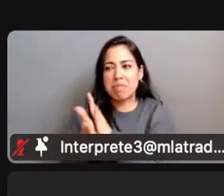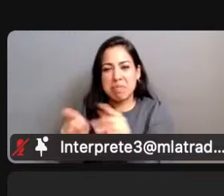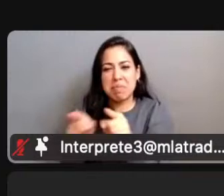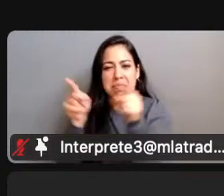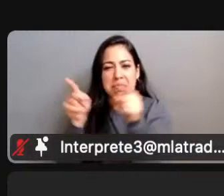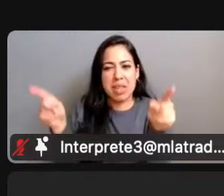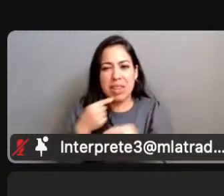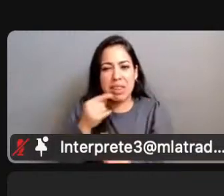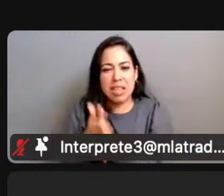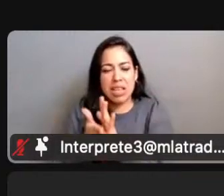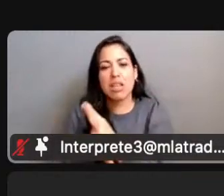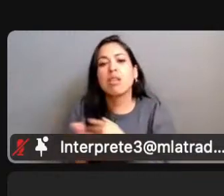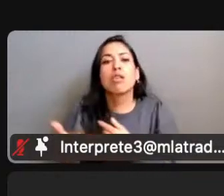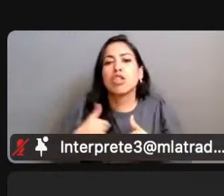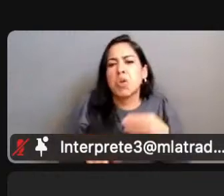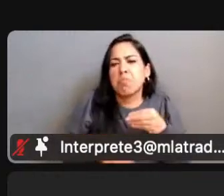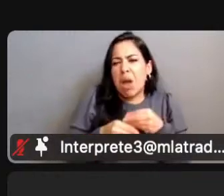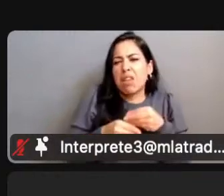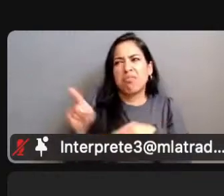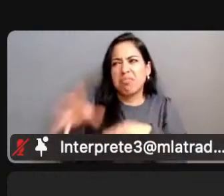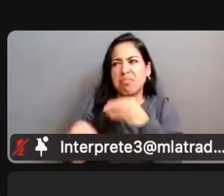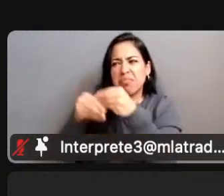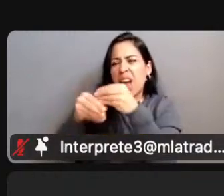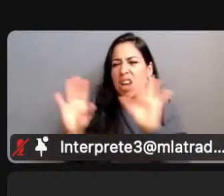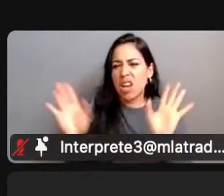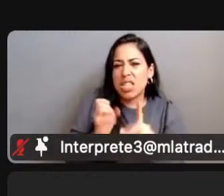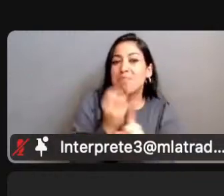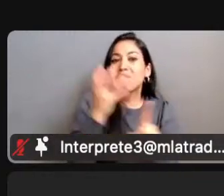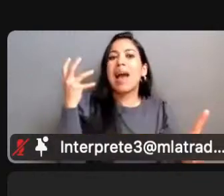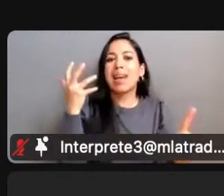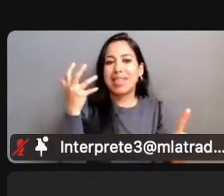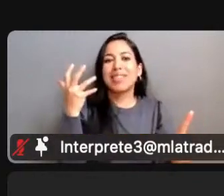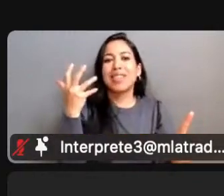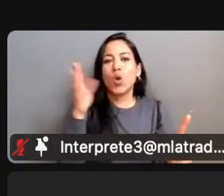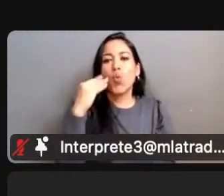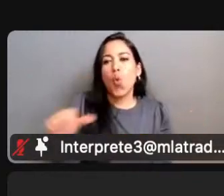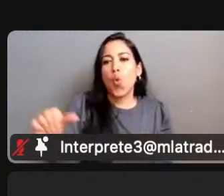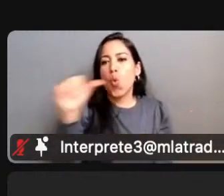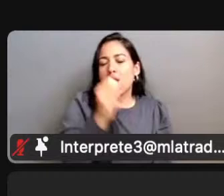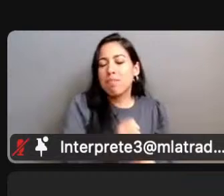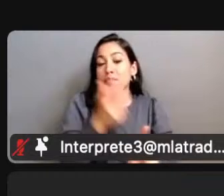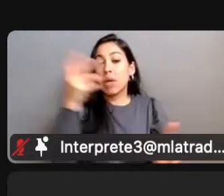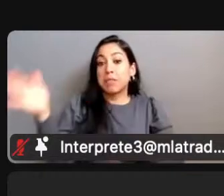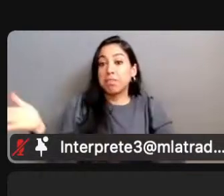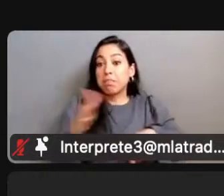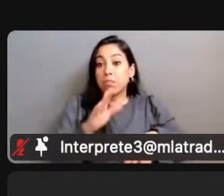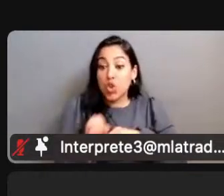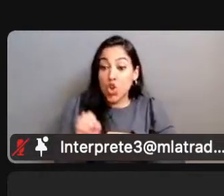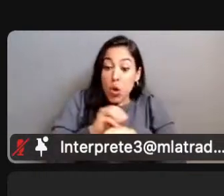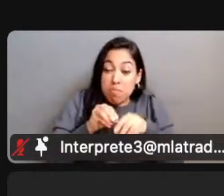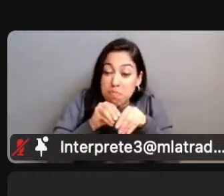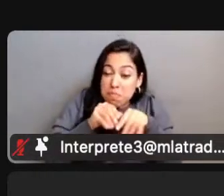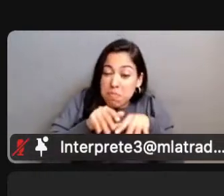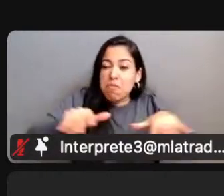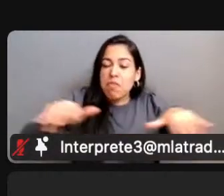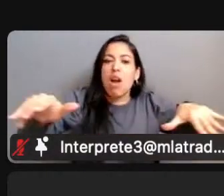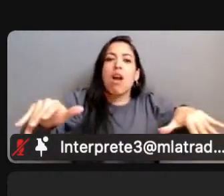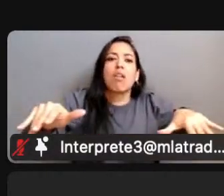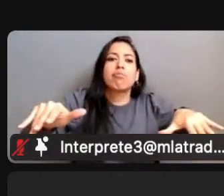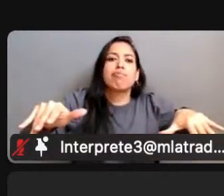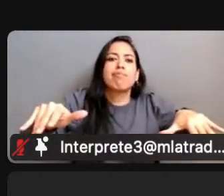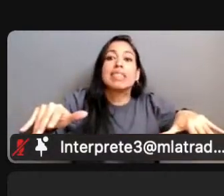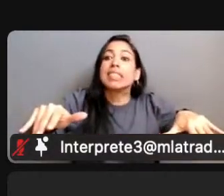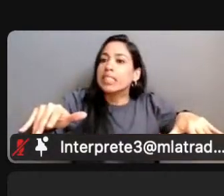with, and I would like to go deeper, which is the impact on women. Pandemic had